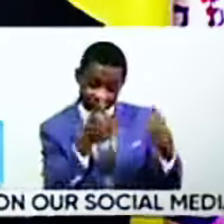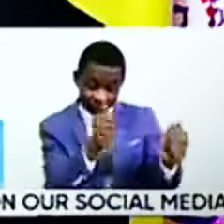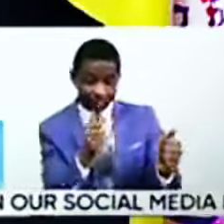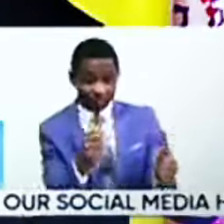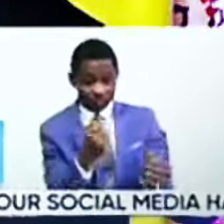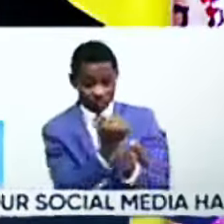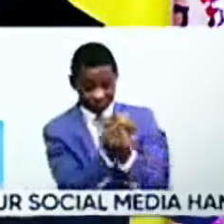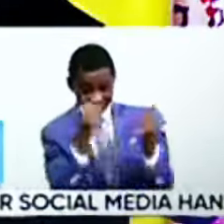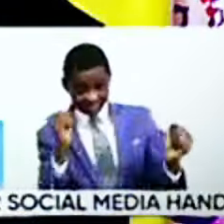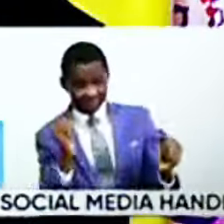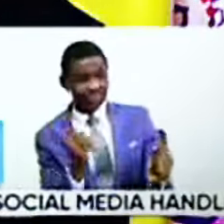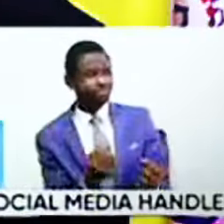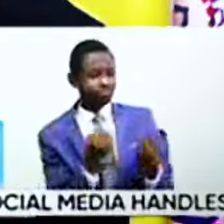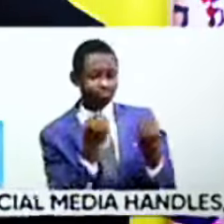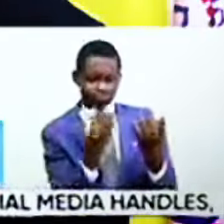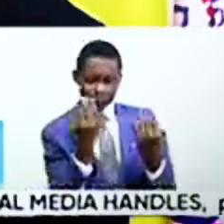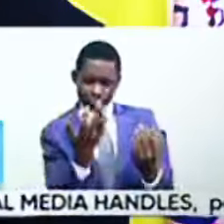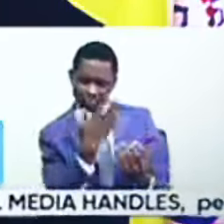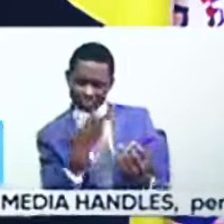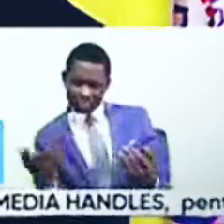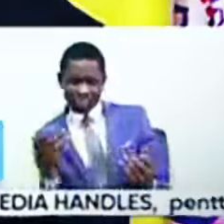salvation. It is like what the Bible says in